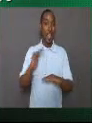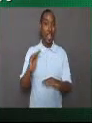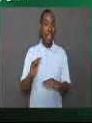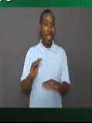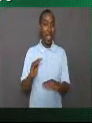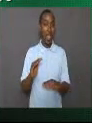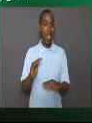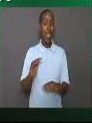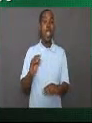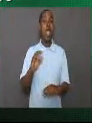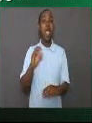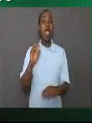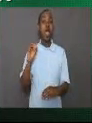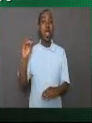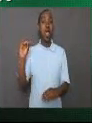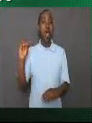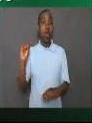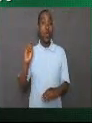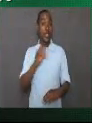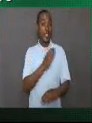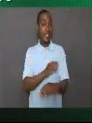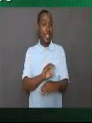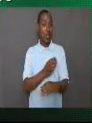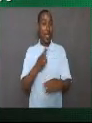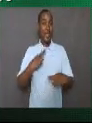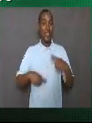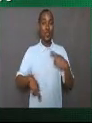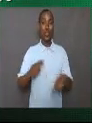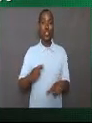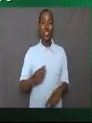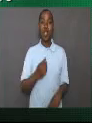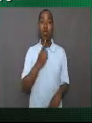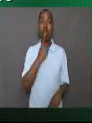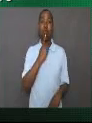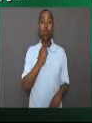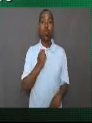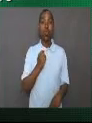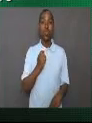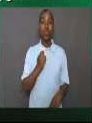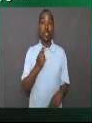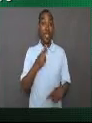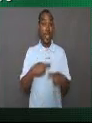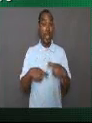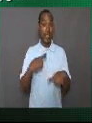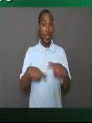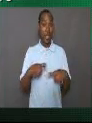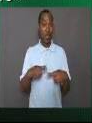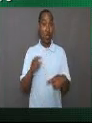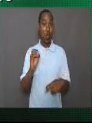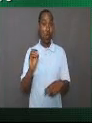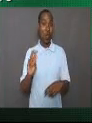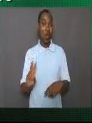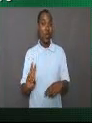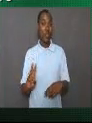aerobic cellular respiration, glucose reacts with oxygen